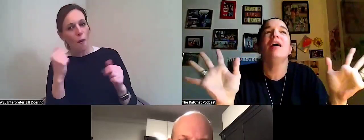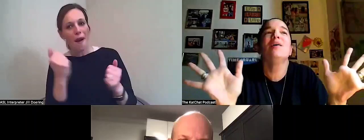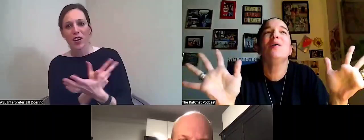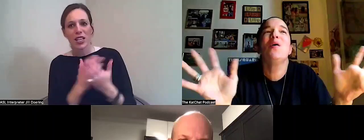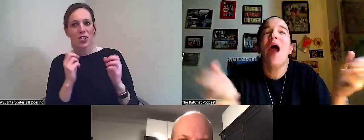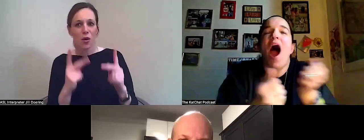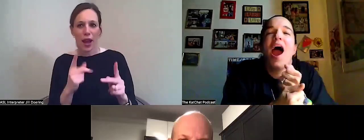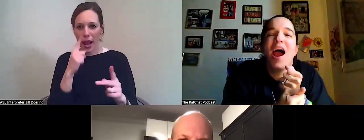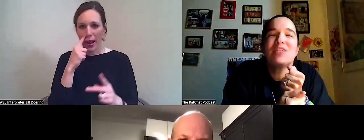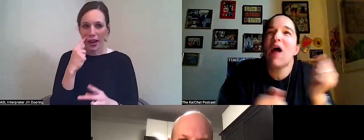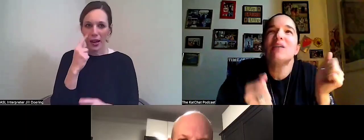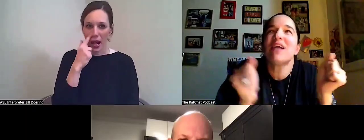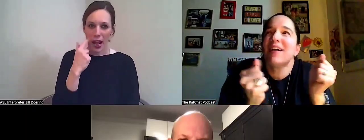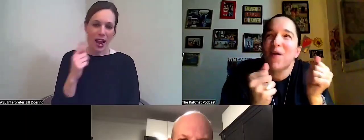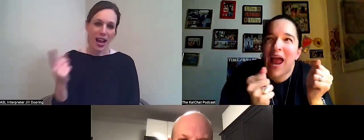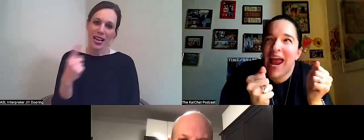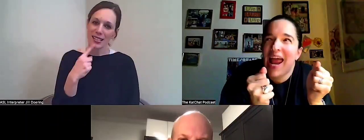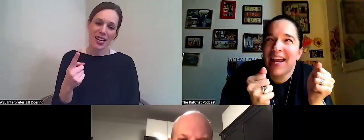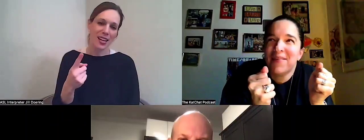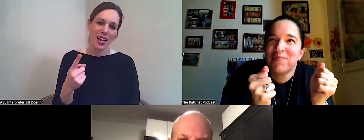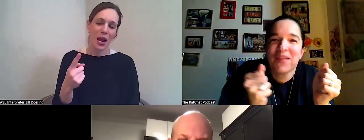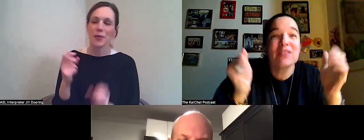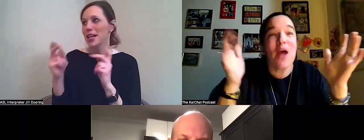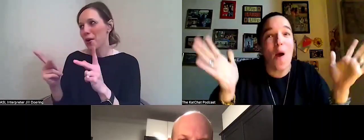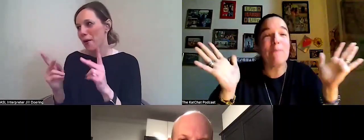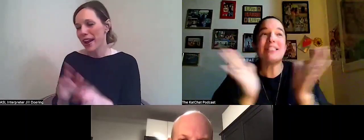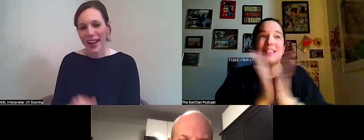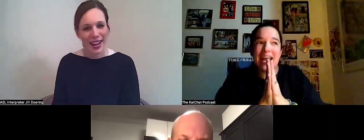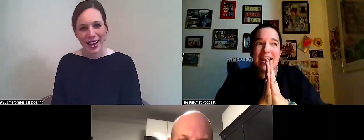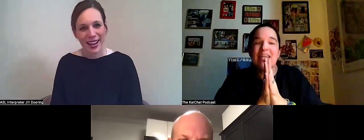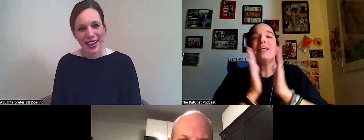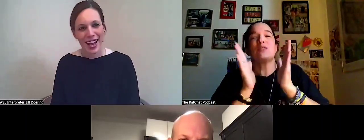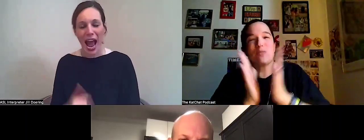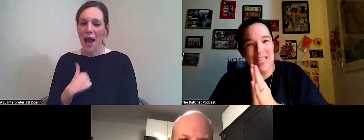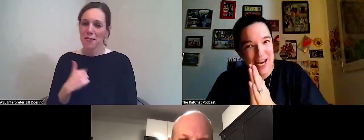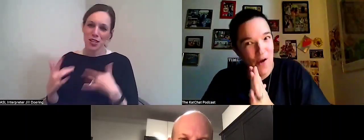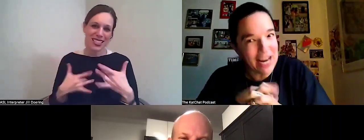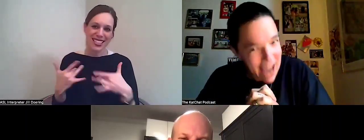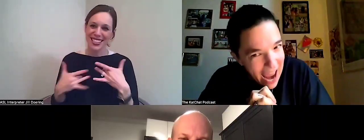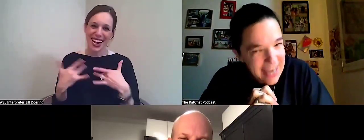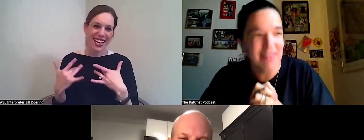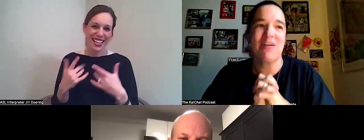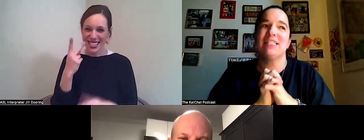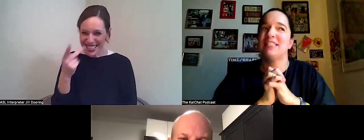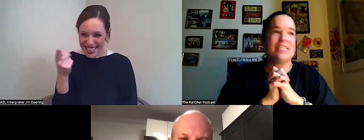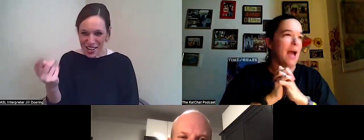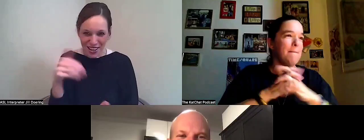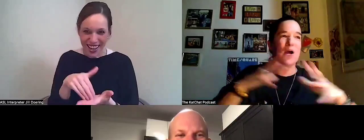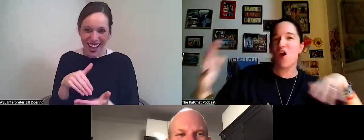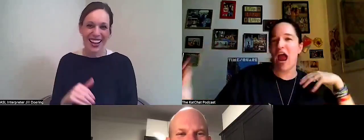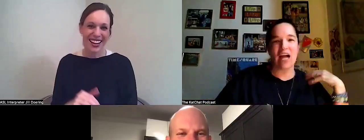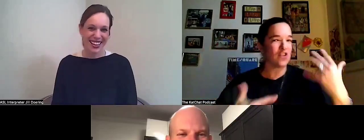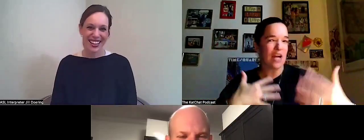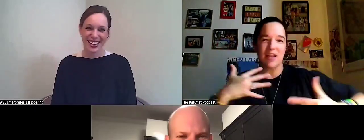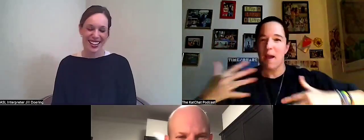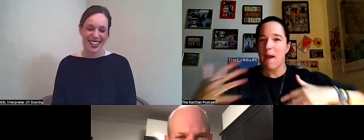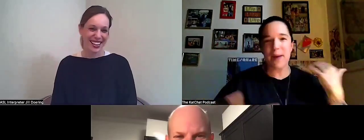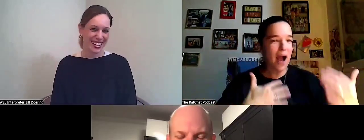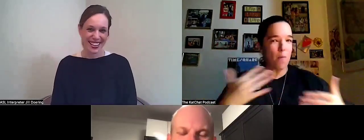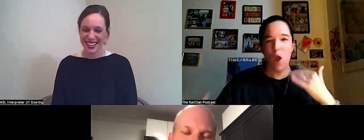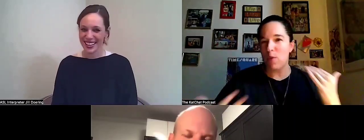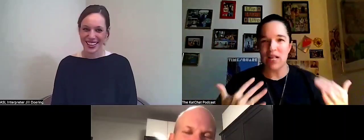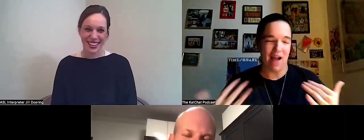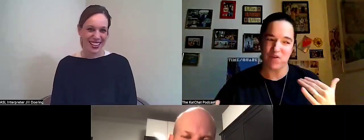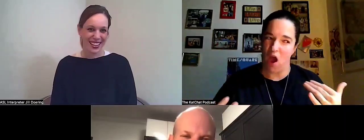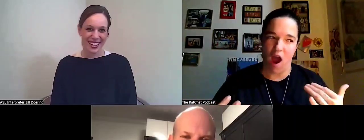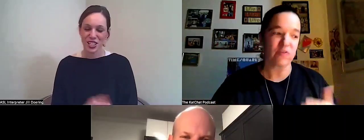like, I heard I was like, okay. So I'm excited to see her again this summer and just pick